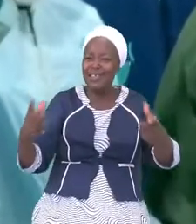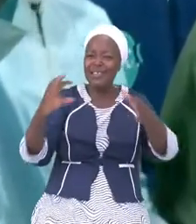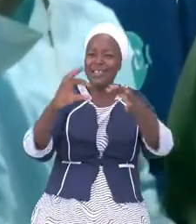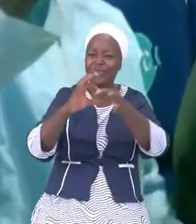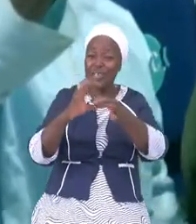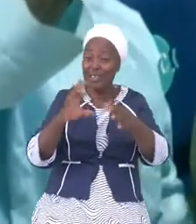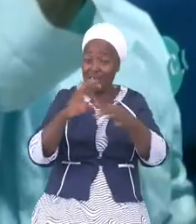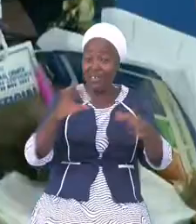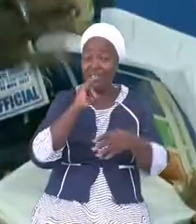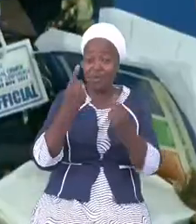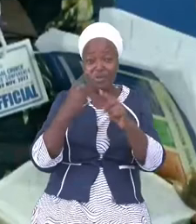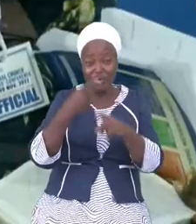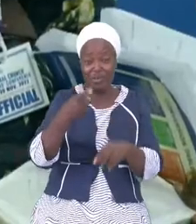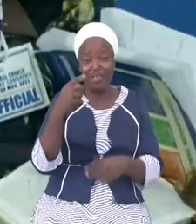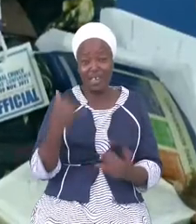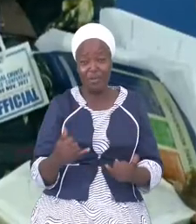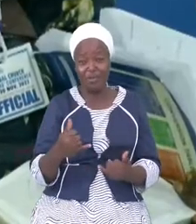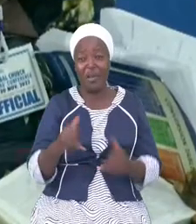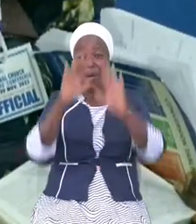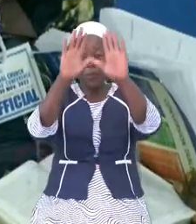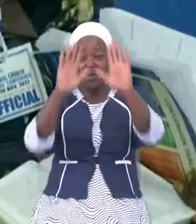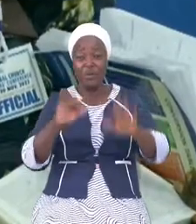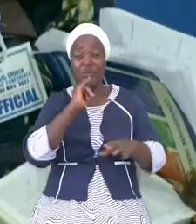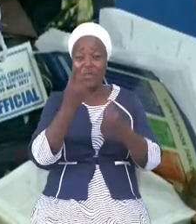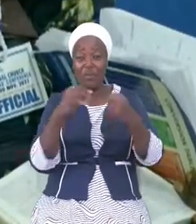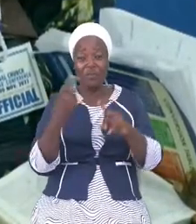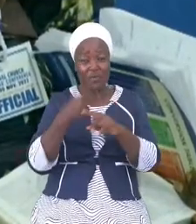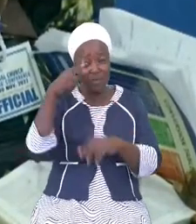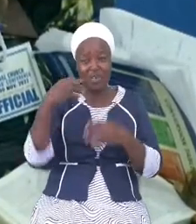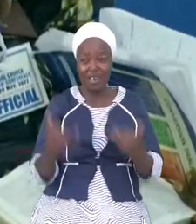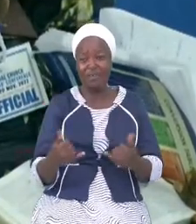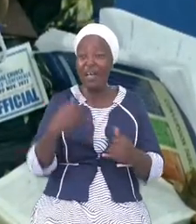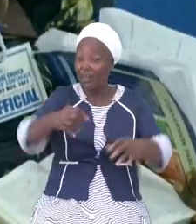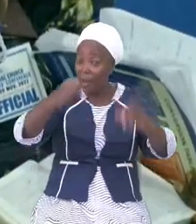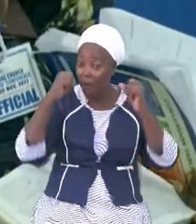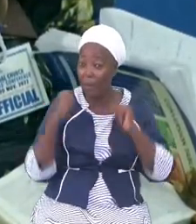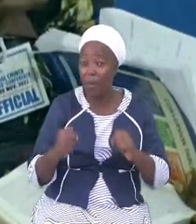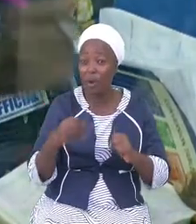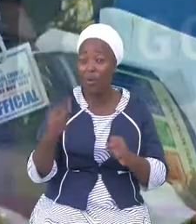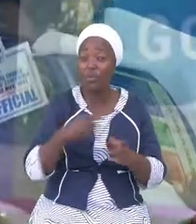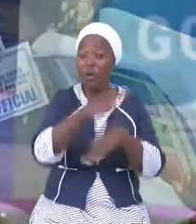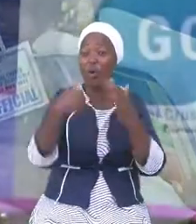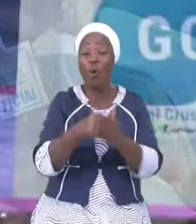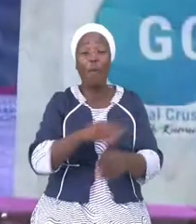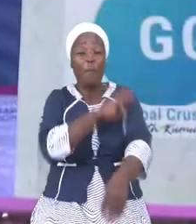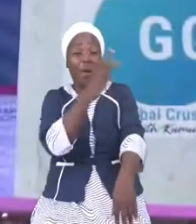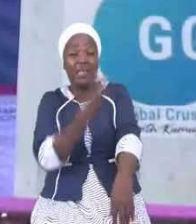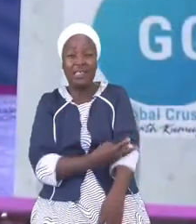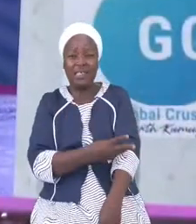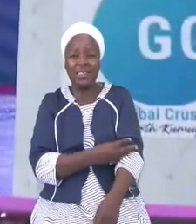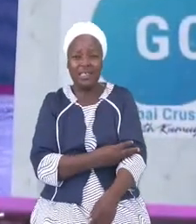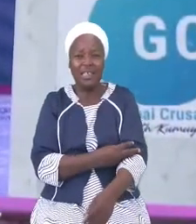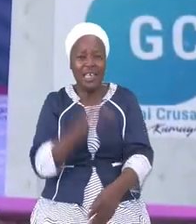is coming for you now. Miracles are coming for you now. The power of the Almighty about